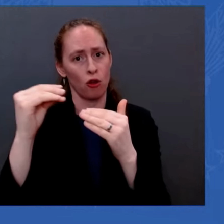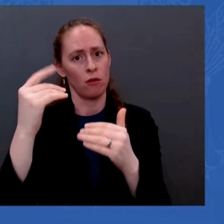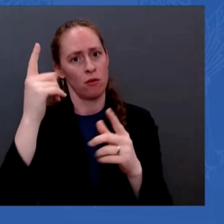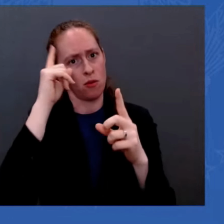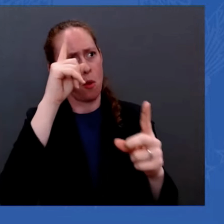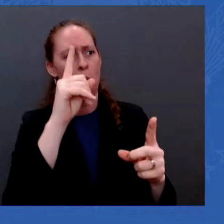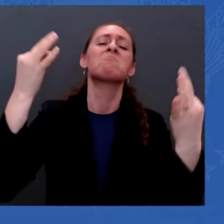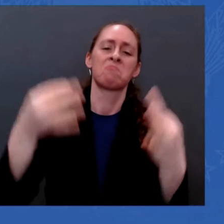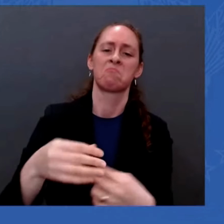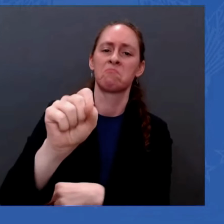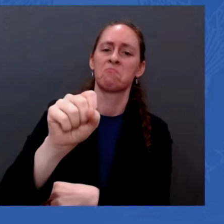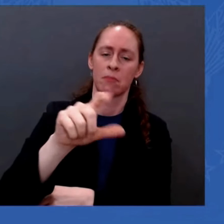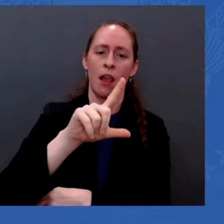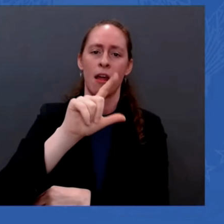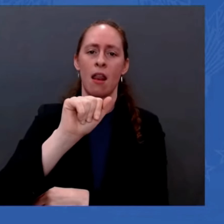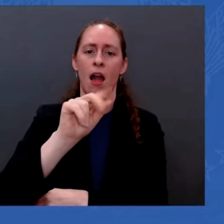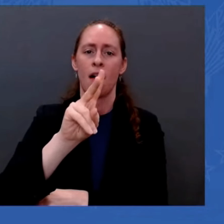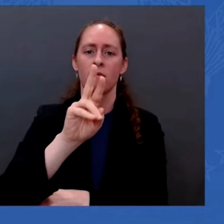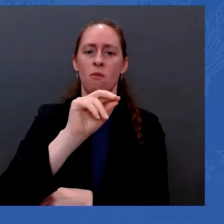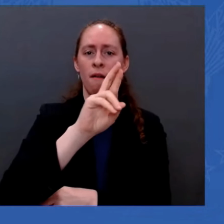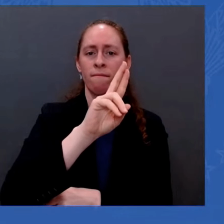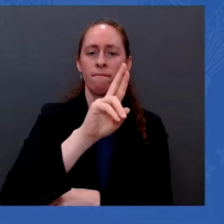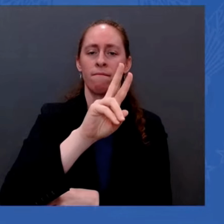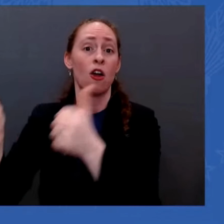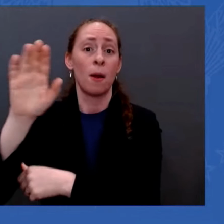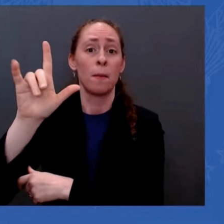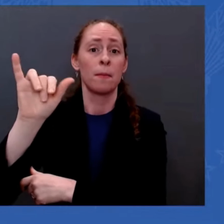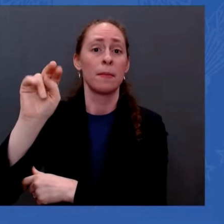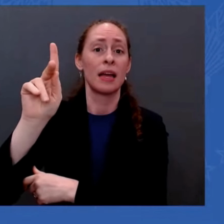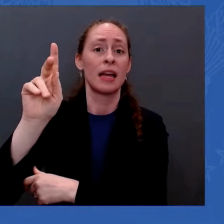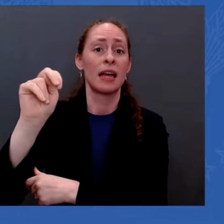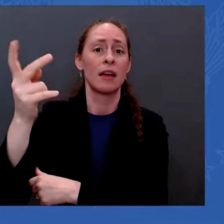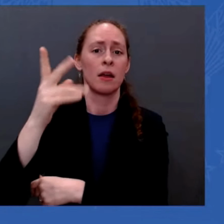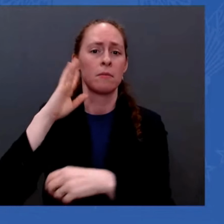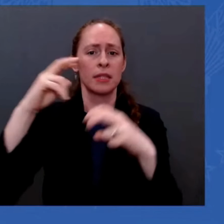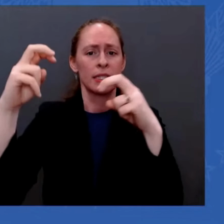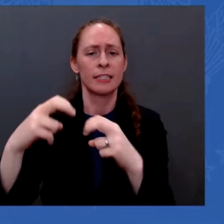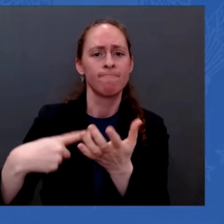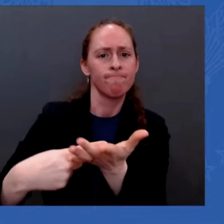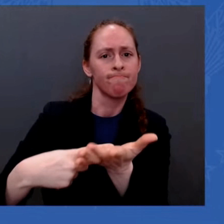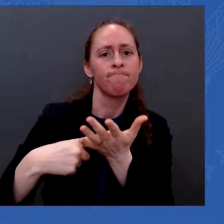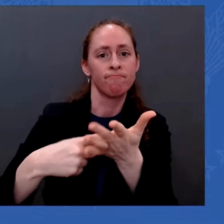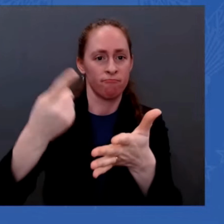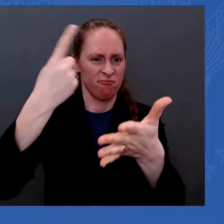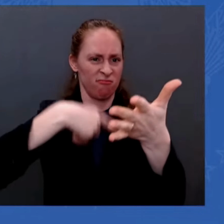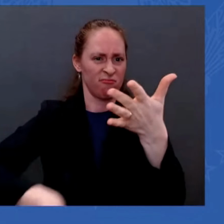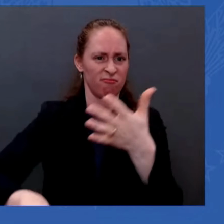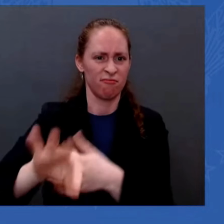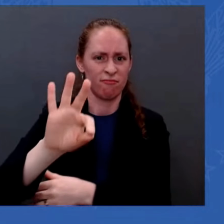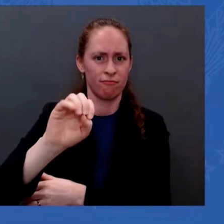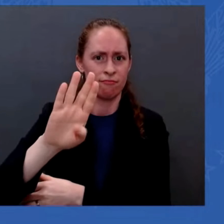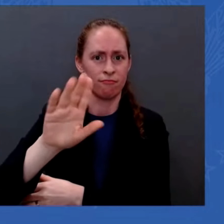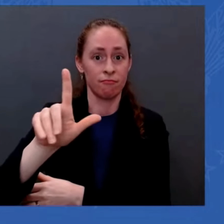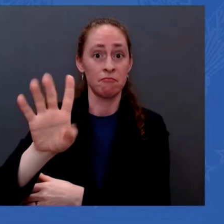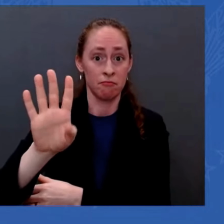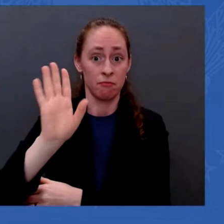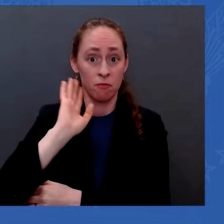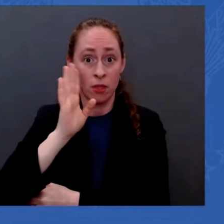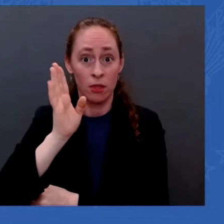Ukrainian people. But if Russia takes military action, we'll be clear that they have slammed the door shut on